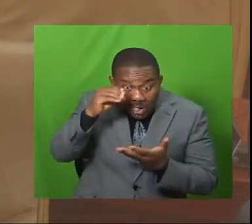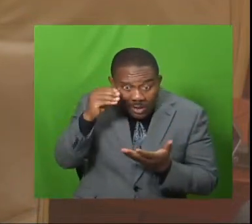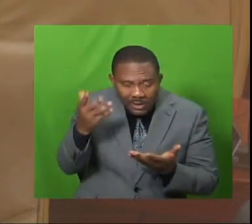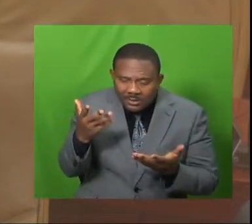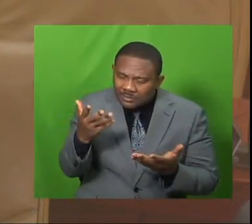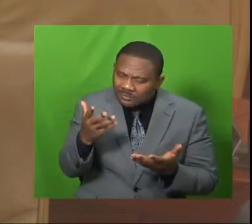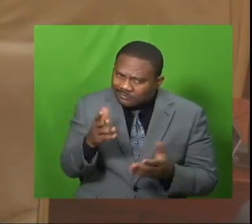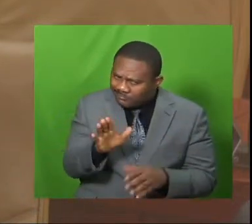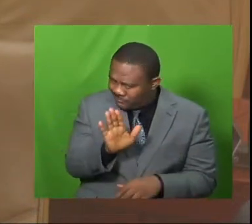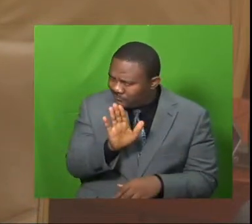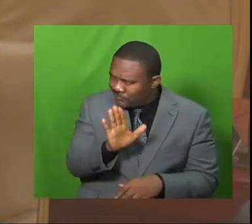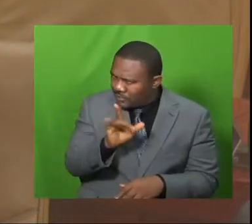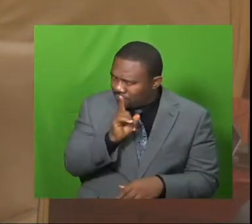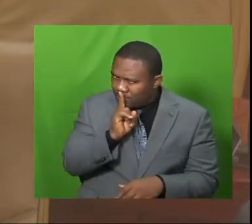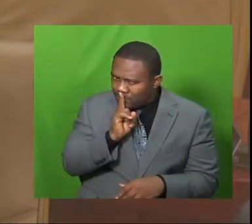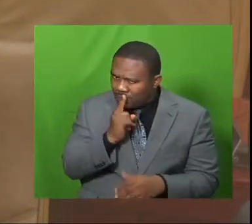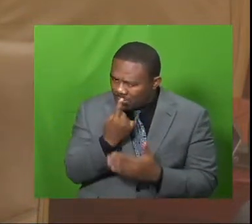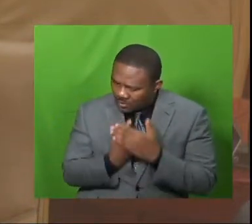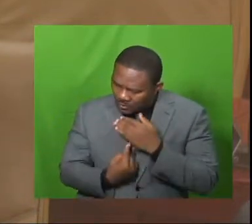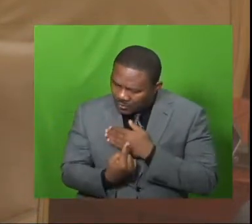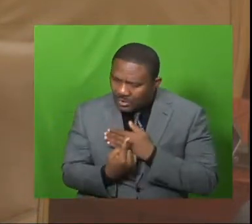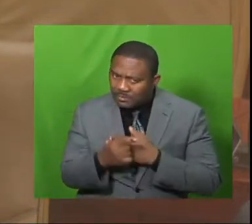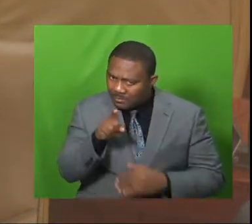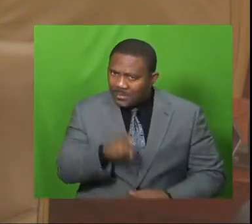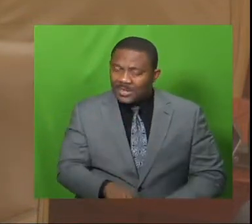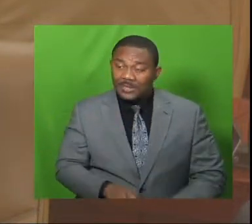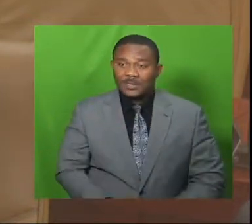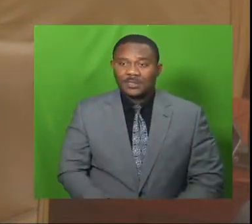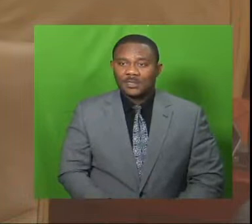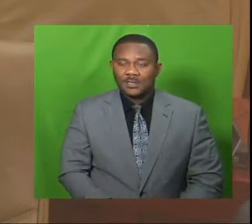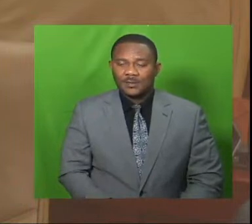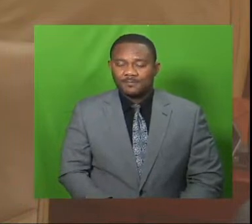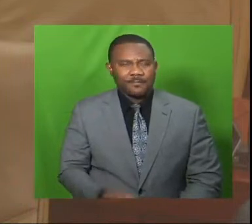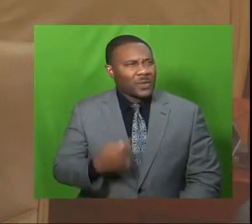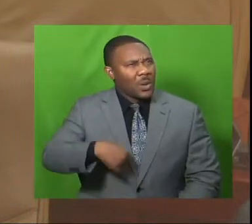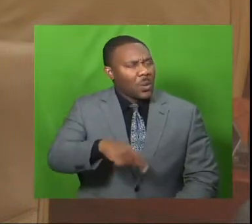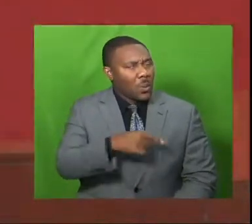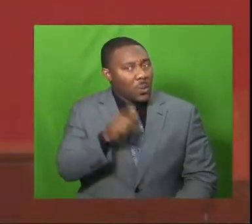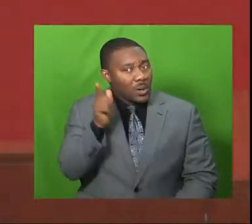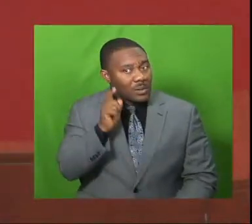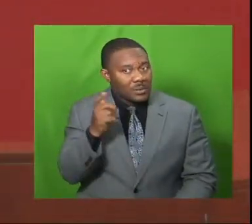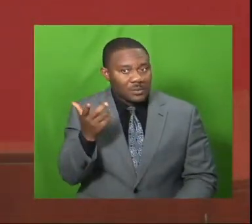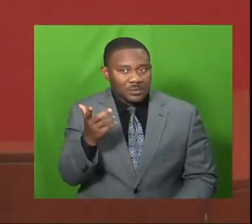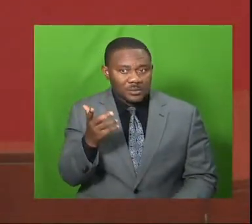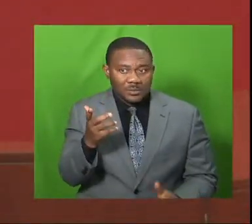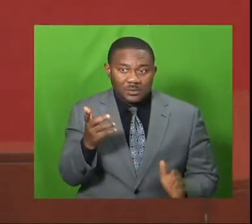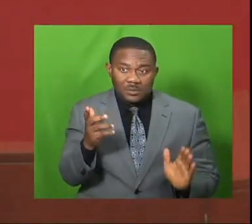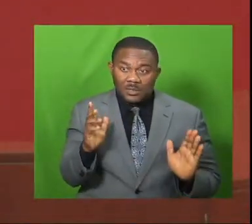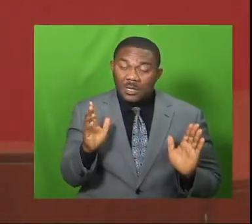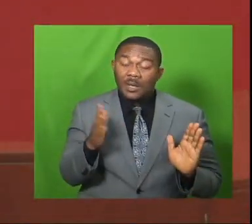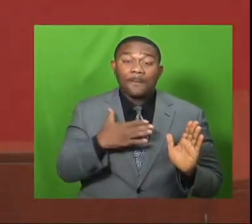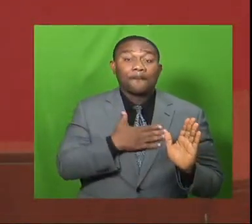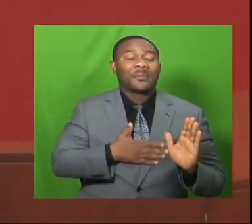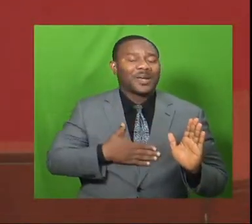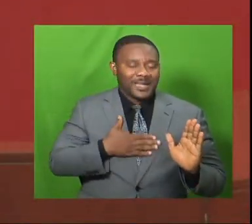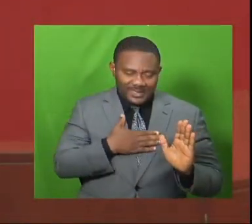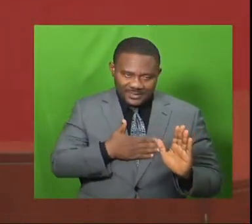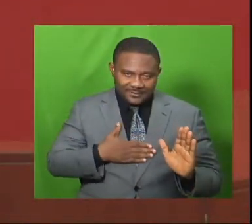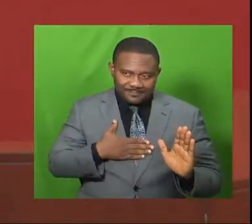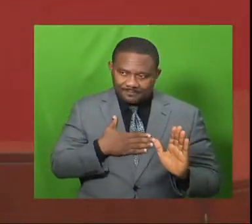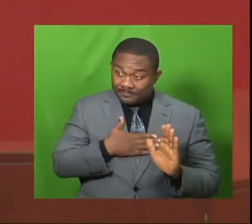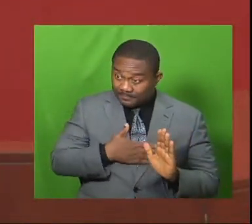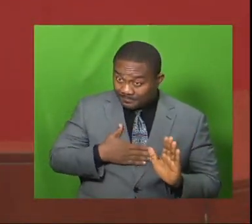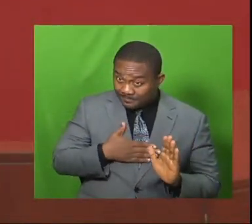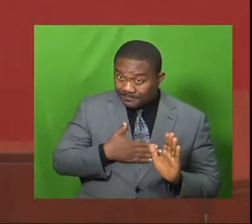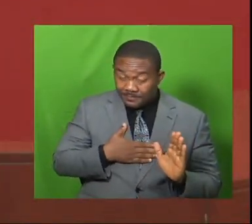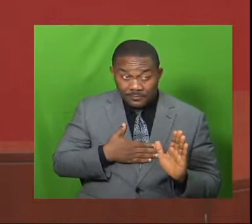Ahmed. Honorable leader, Mr. Speaker, we listen to Ahmed. Please wind up what we are. I've already ruled. Mr. Speaker, I'm